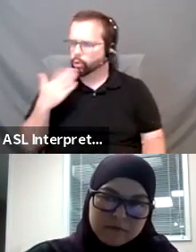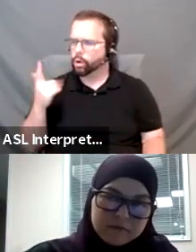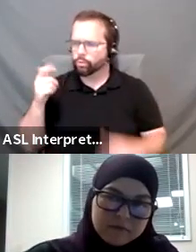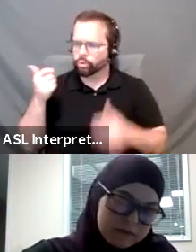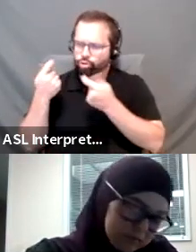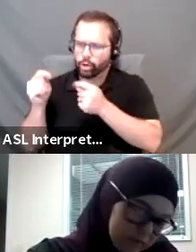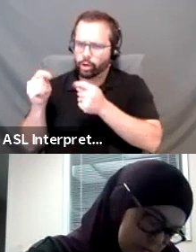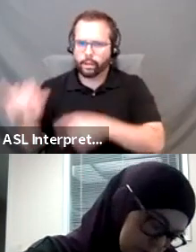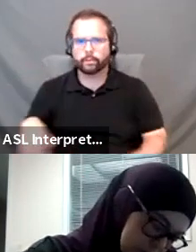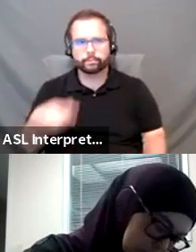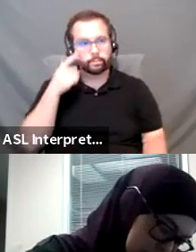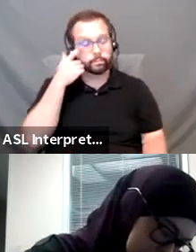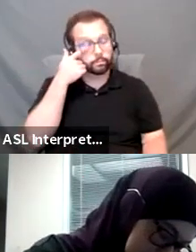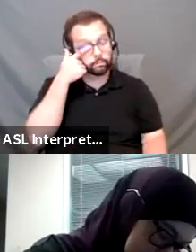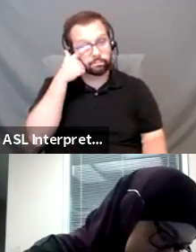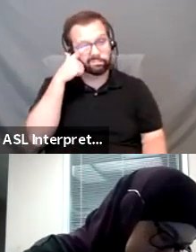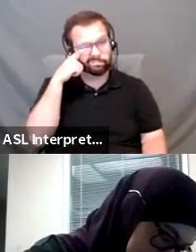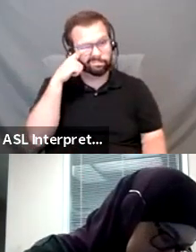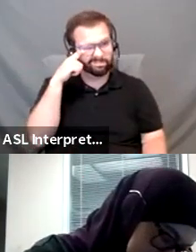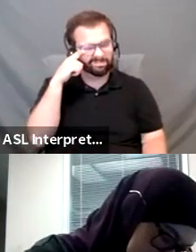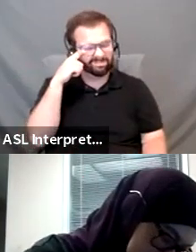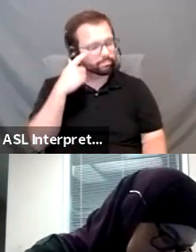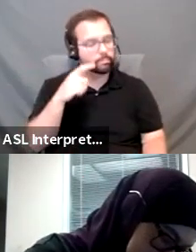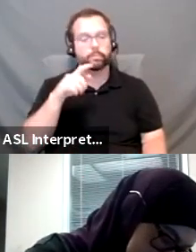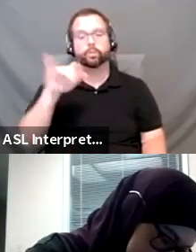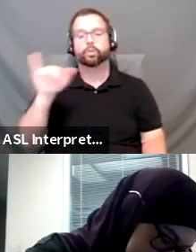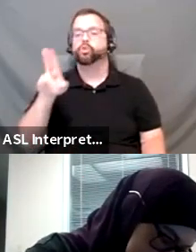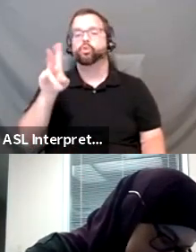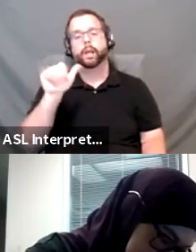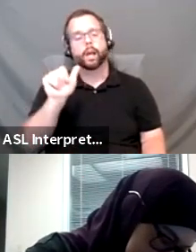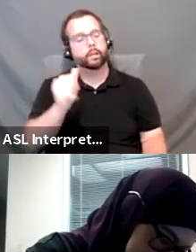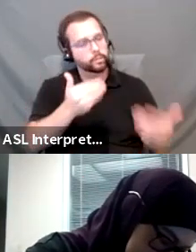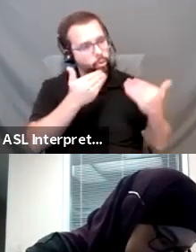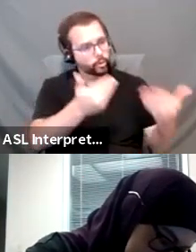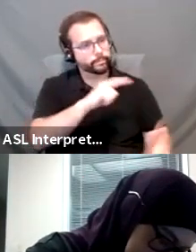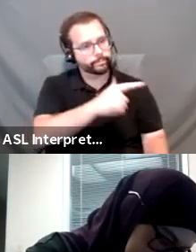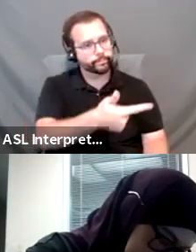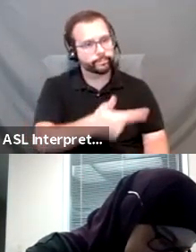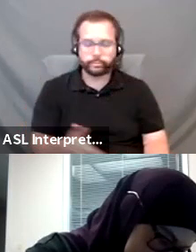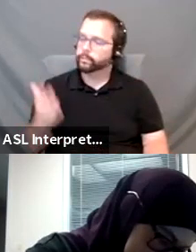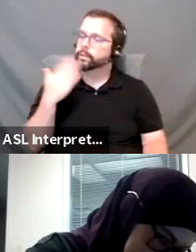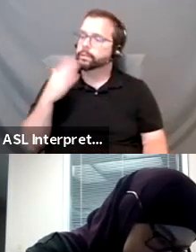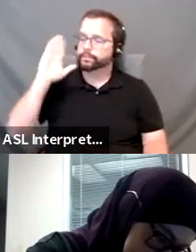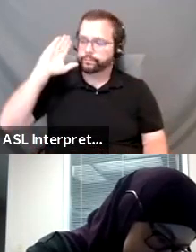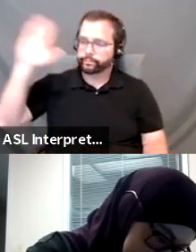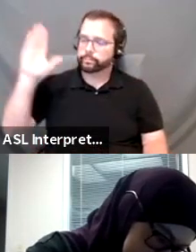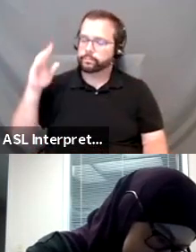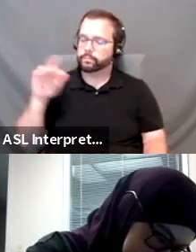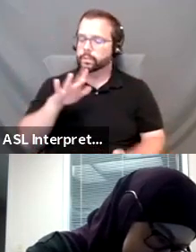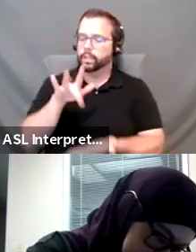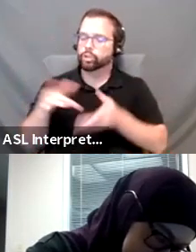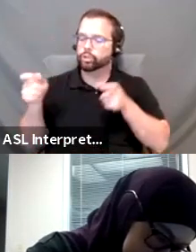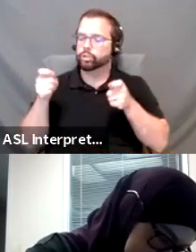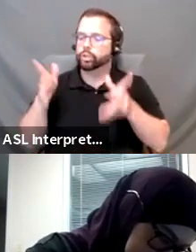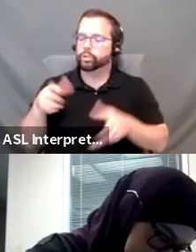Julia, I see your hands up as well. Thanks. I'm the center director in Charlotte,